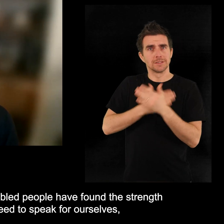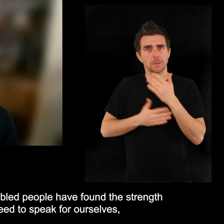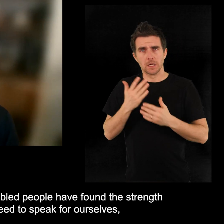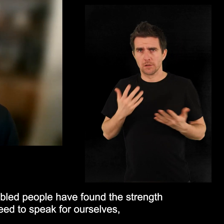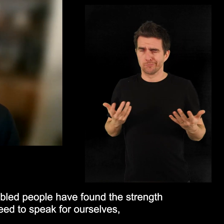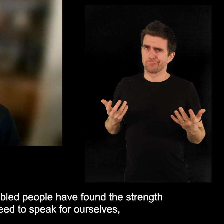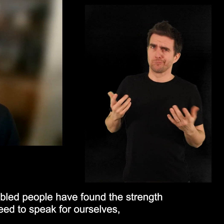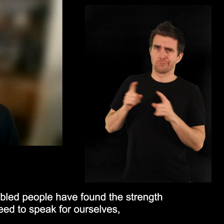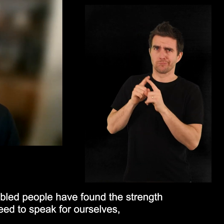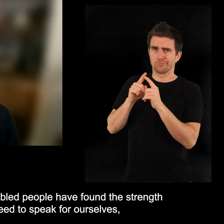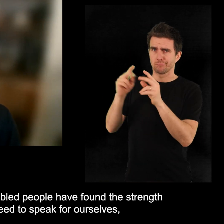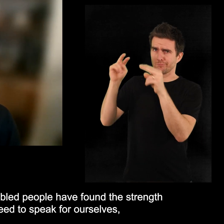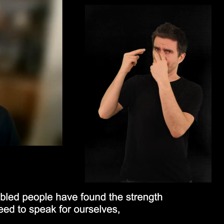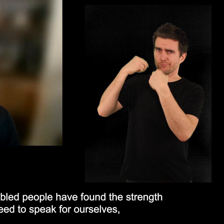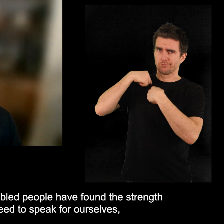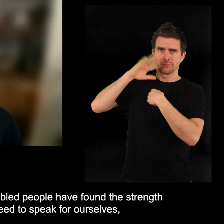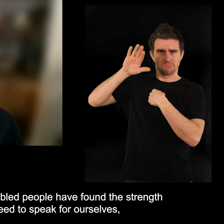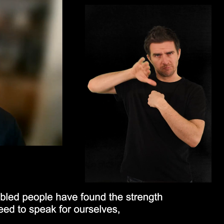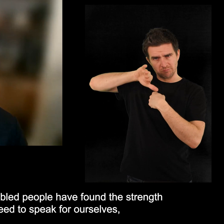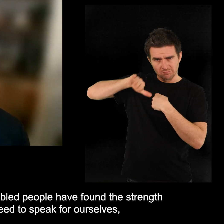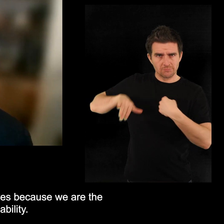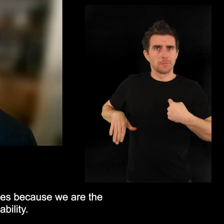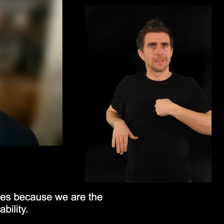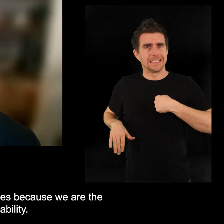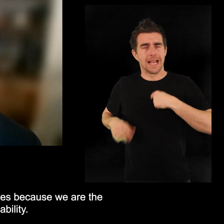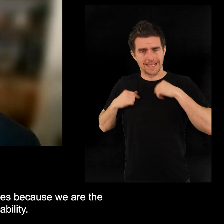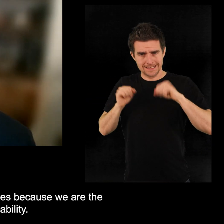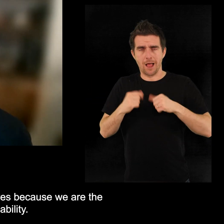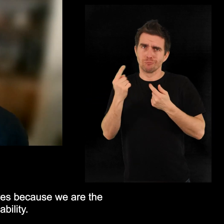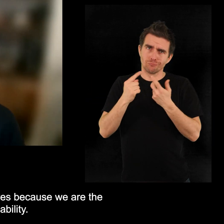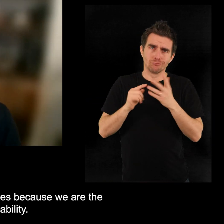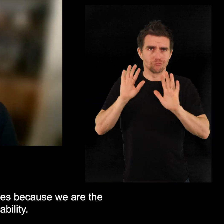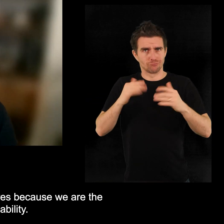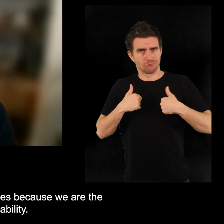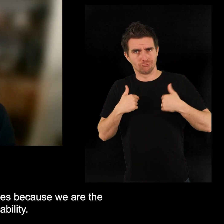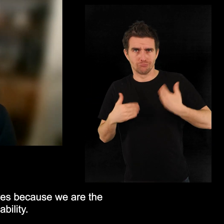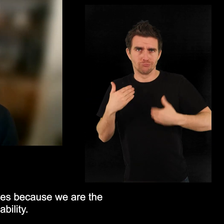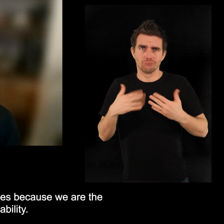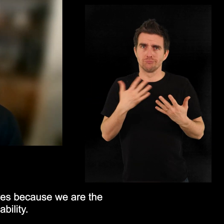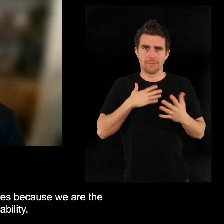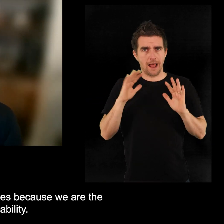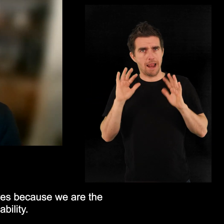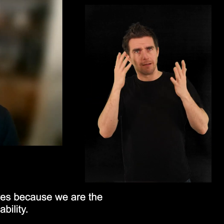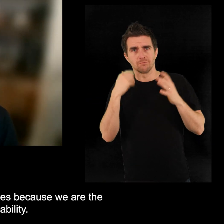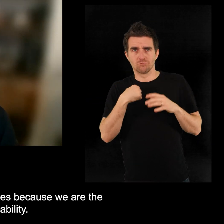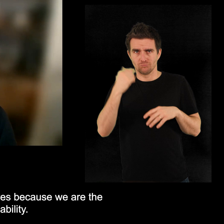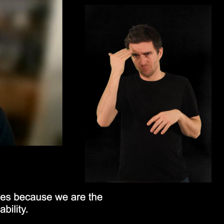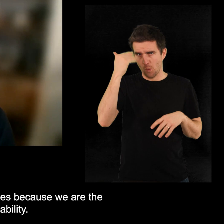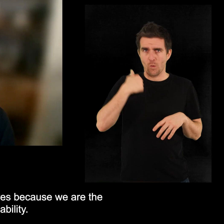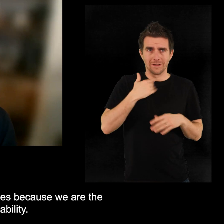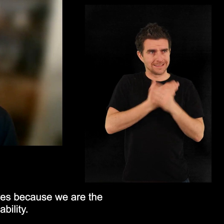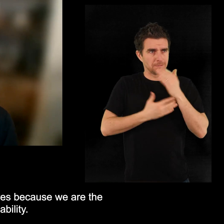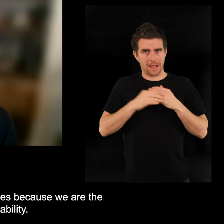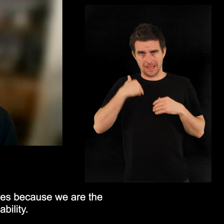and confidence to say, we need to speak for ourselves. Make decisions about our